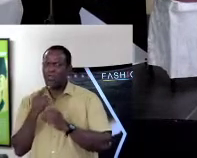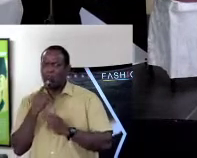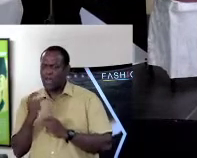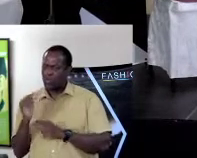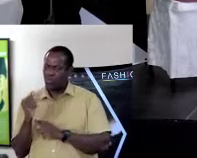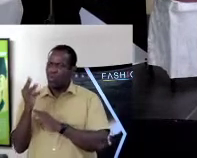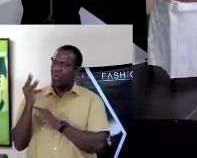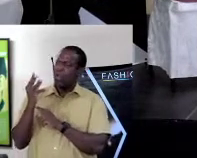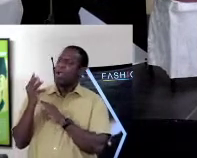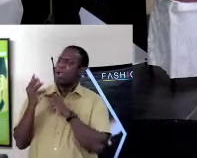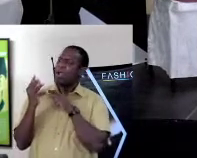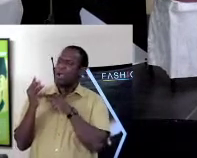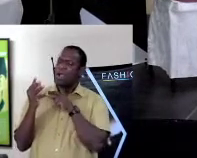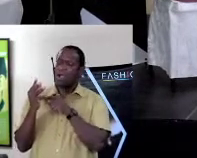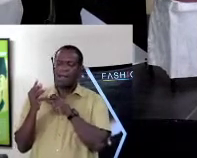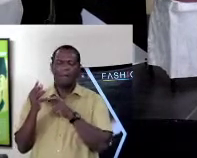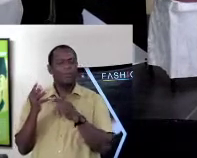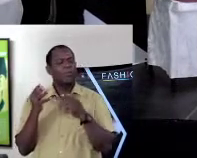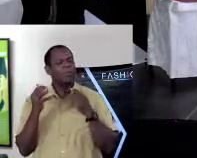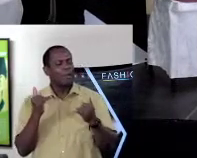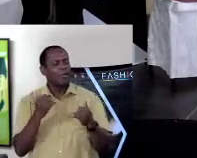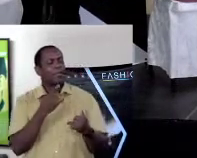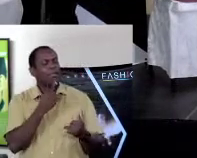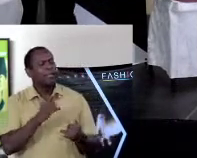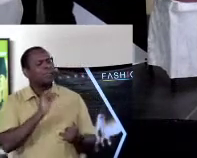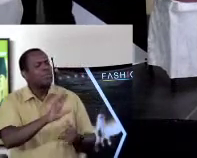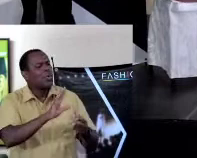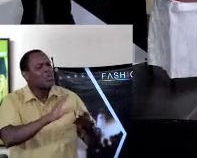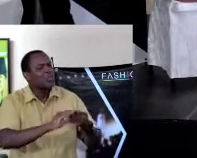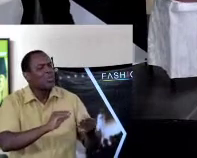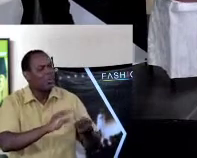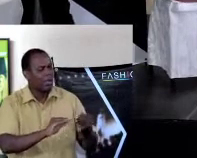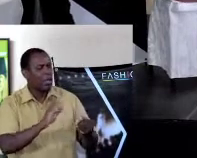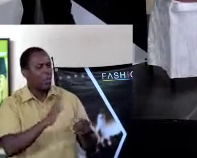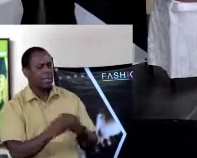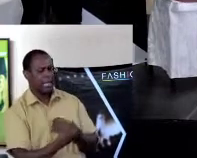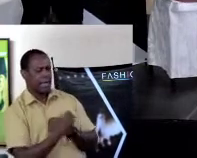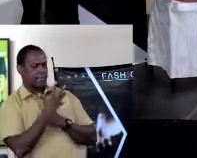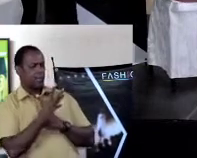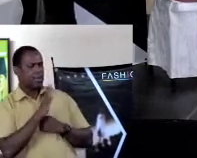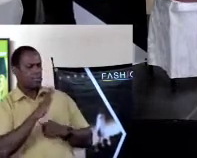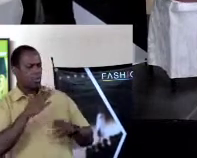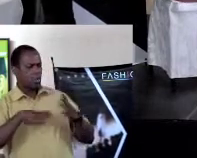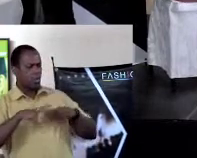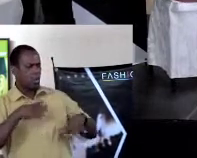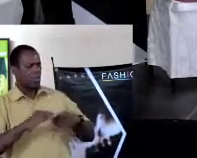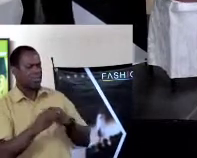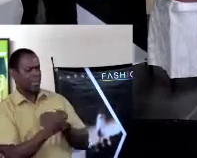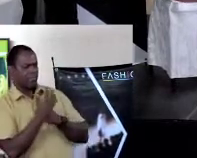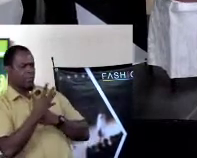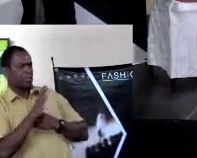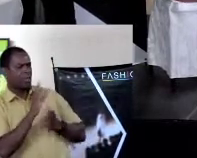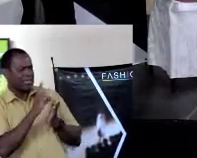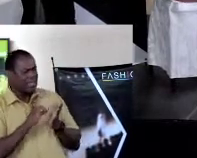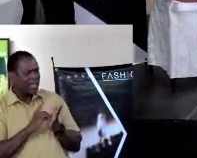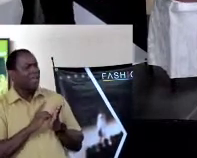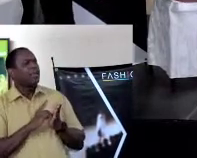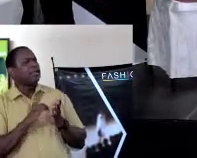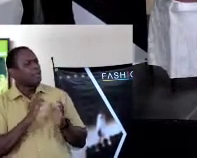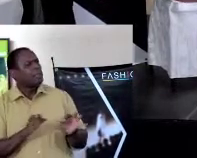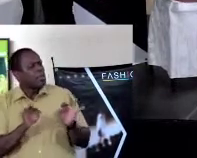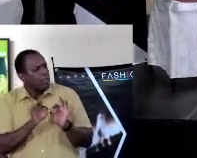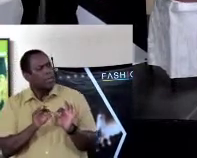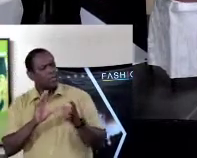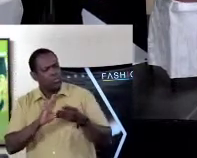I help them impart their story by referencing their biography. Because sometimes, as you see, they can't articulate